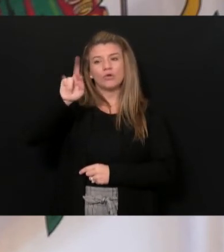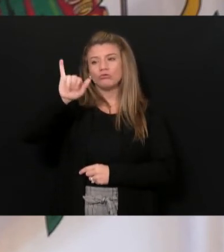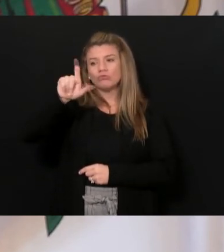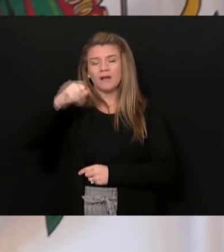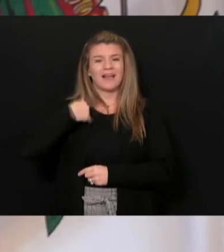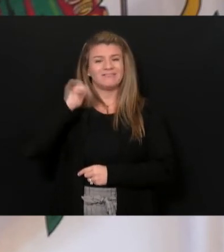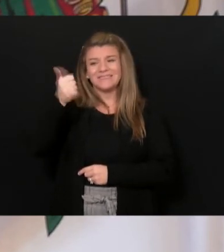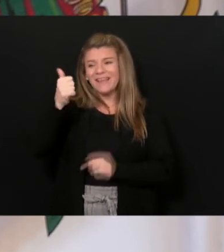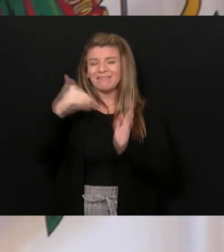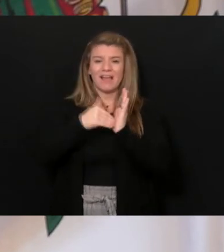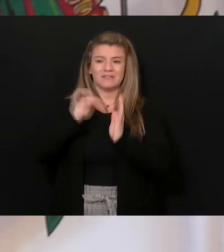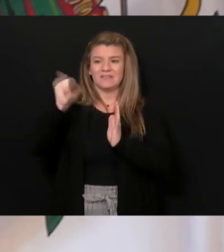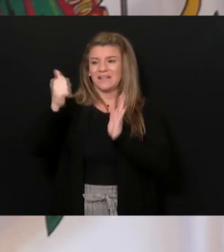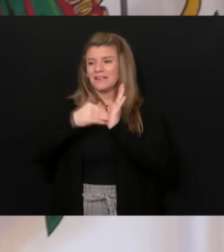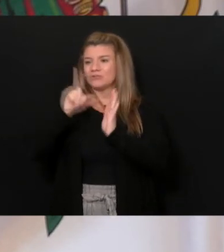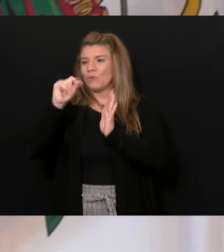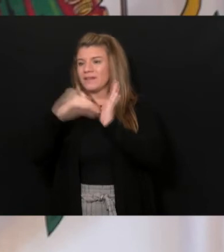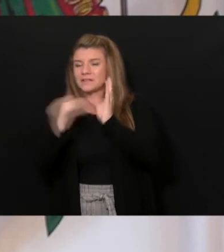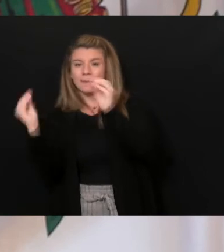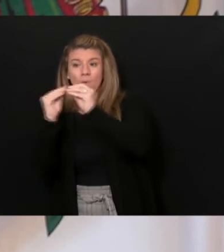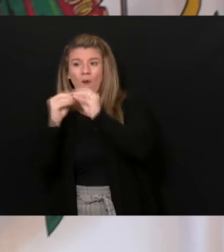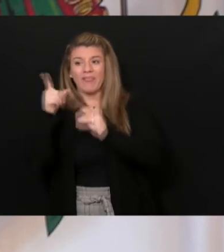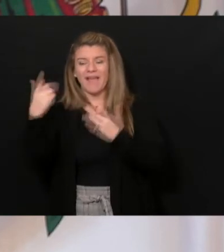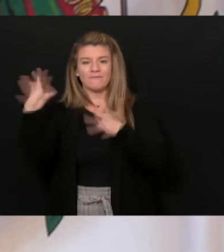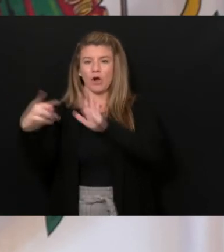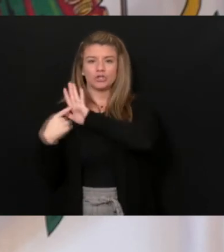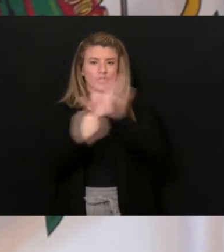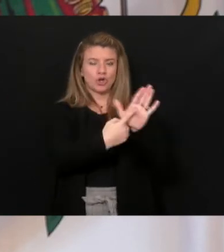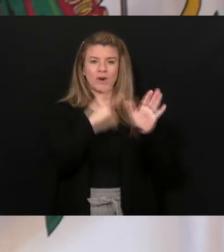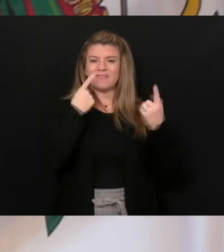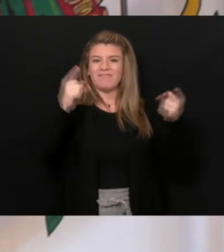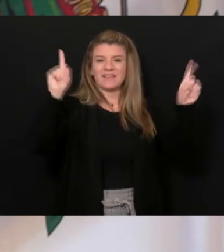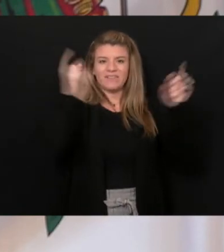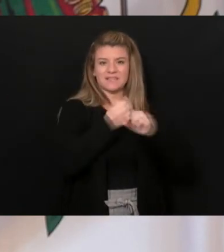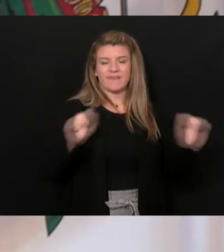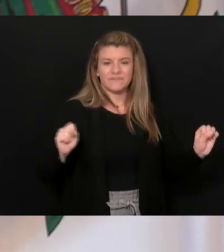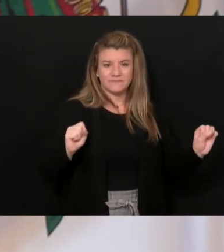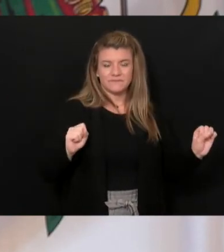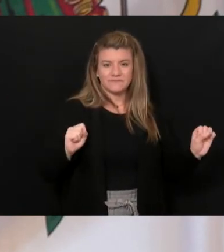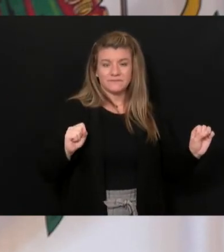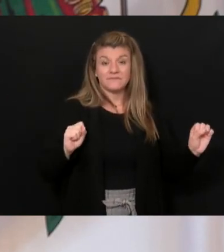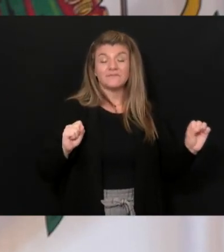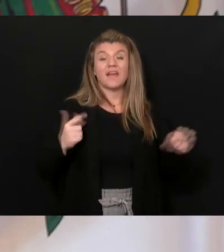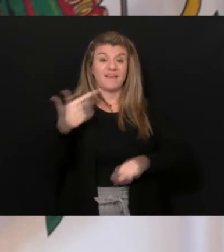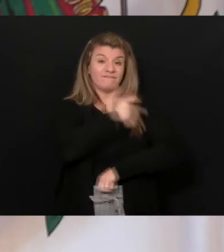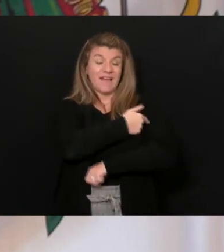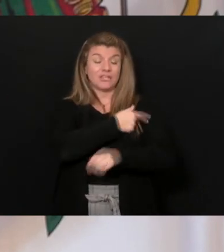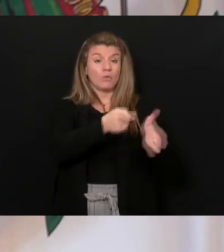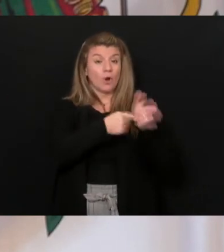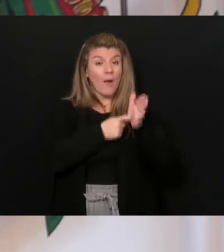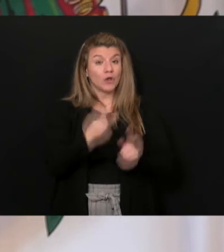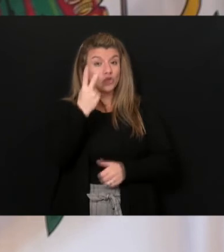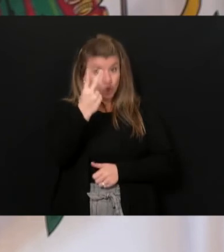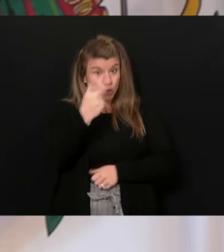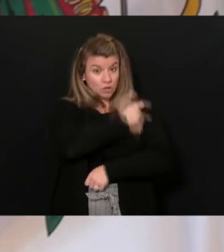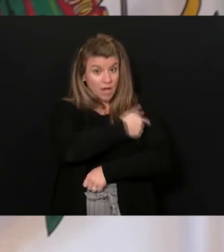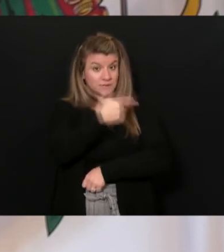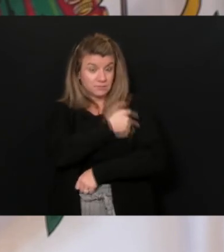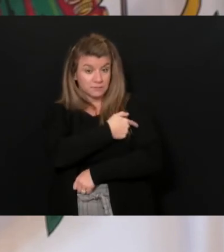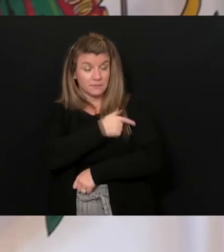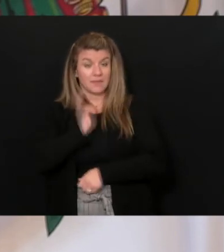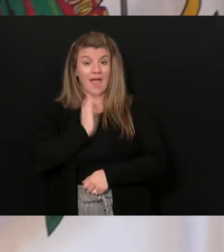people have demonstrated the vaccine is highly effective and safe. The vaccines require 2 doses. Our